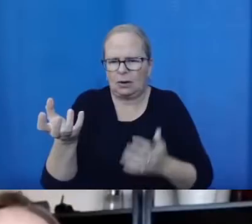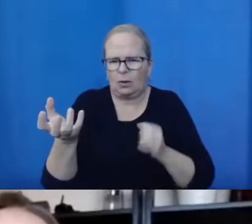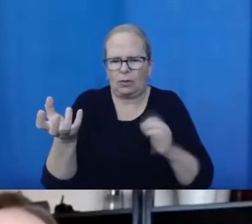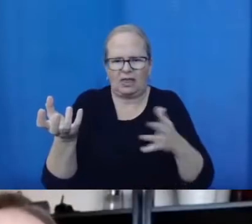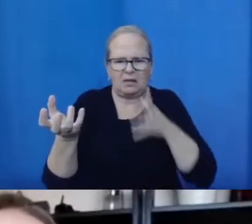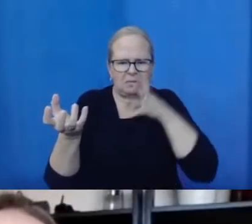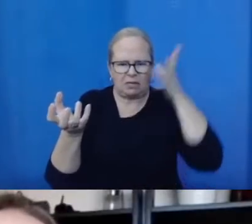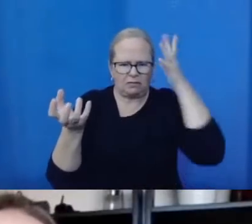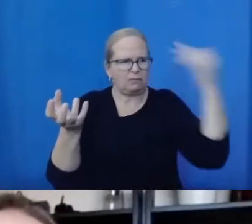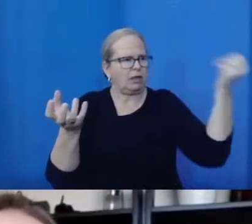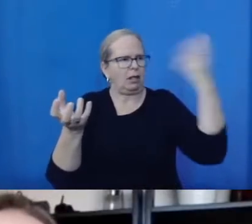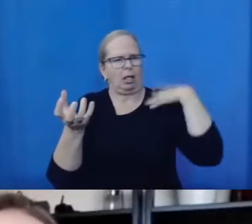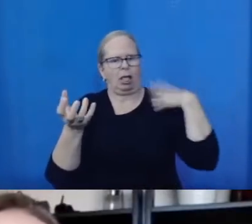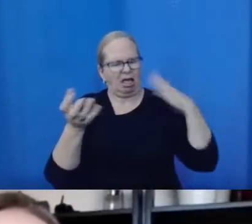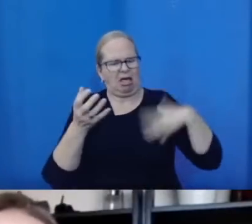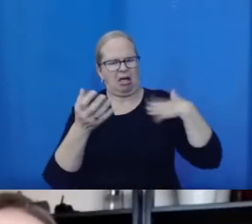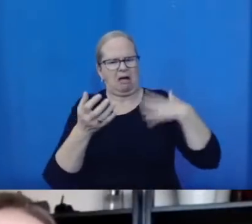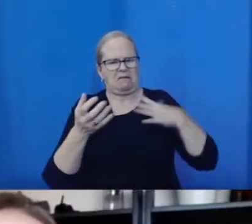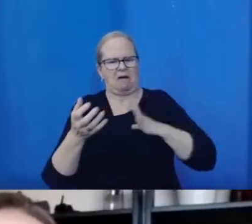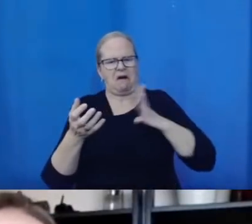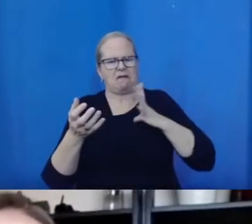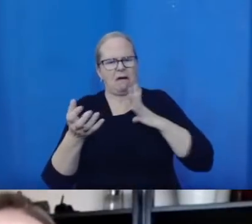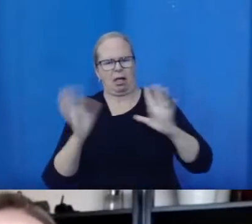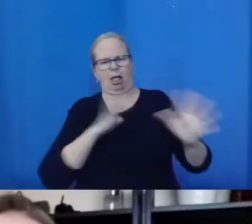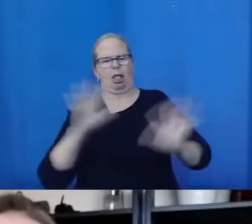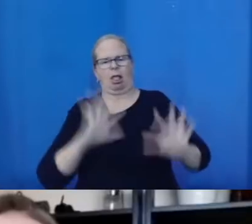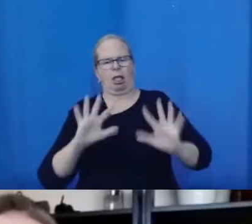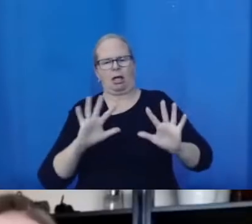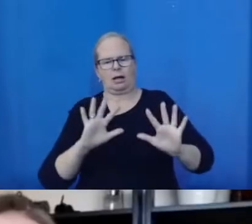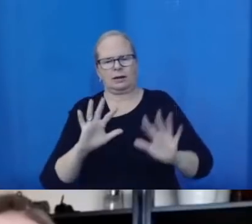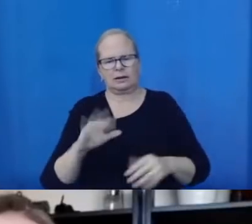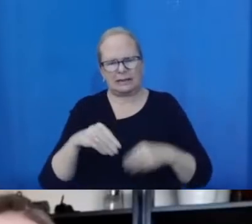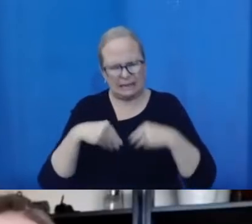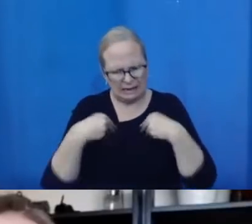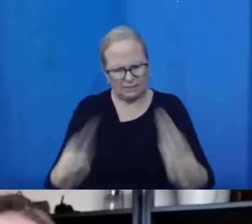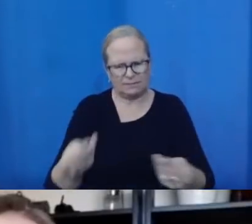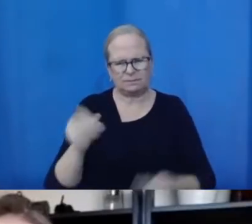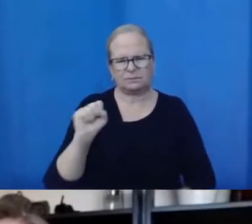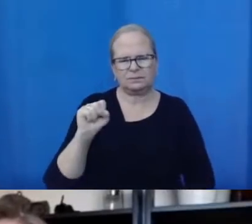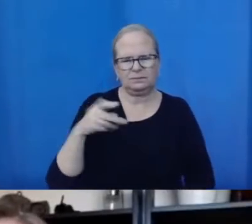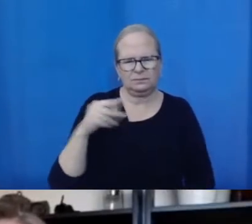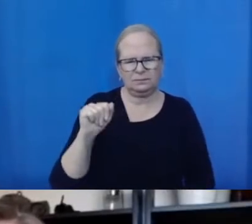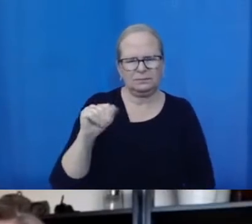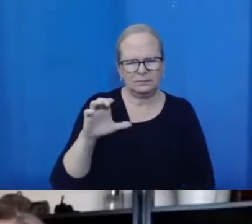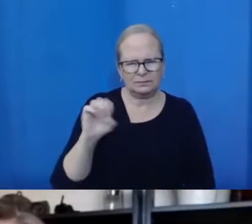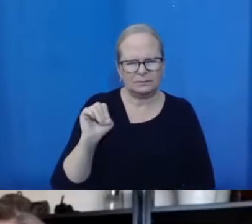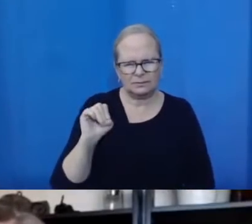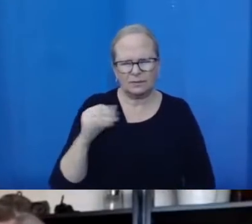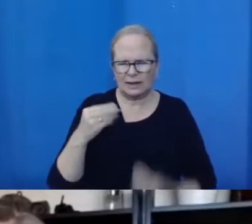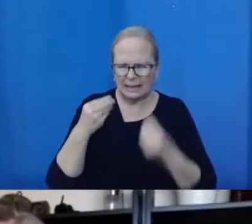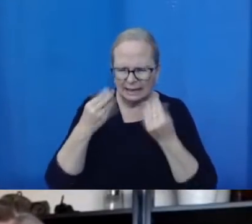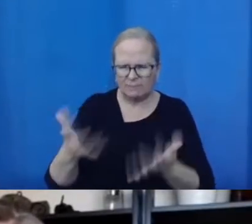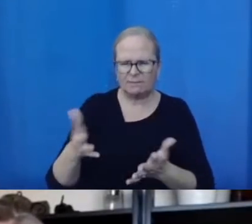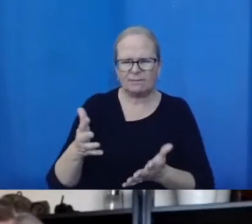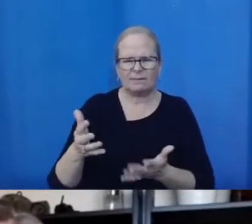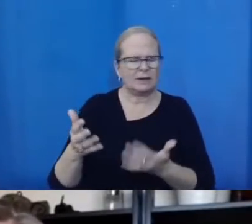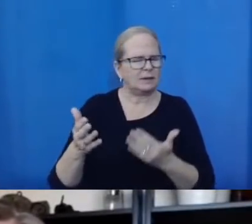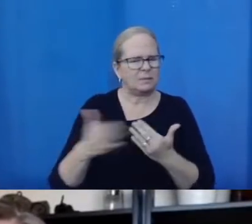space with whatever your kids come with and just commiserating with them, being like, oh, bud, that